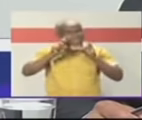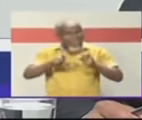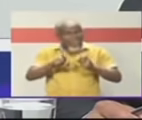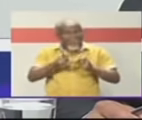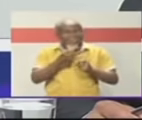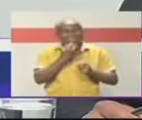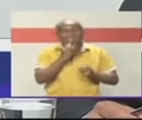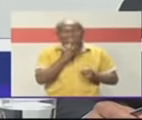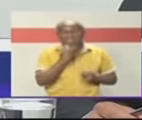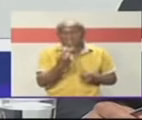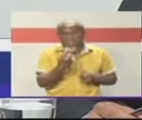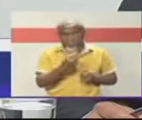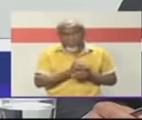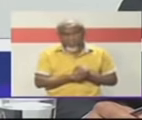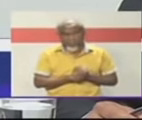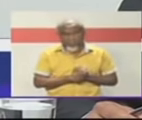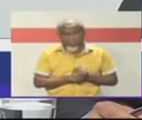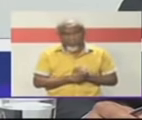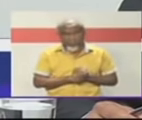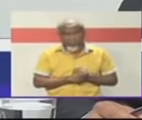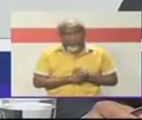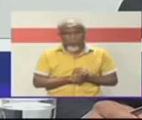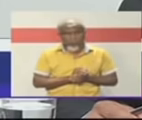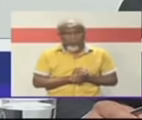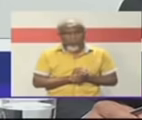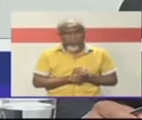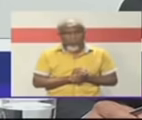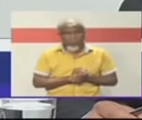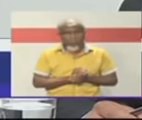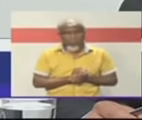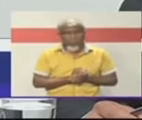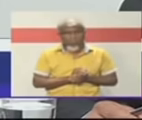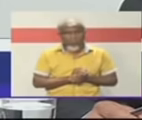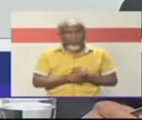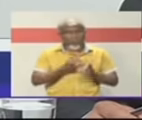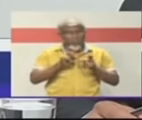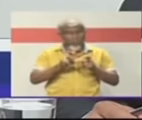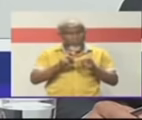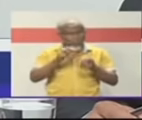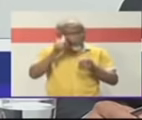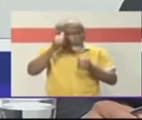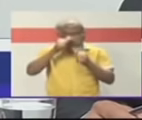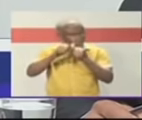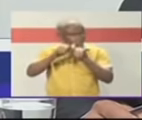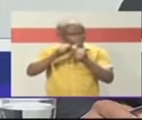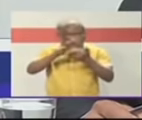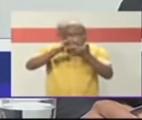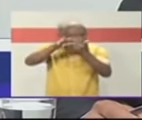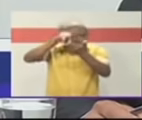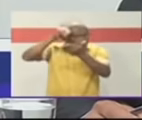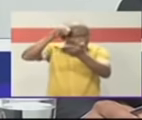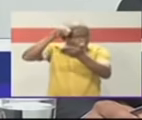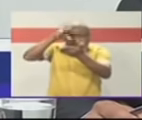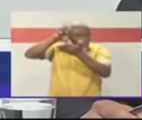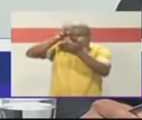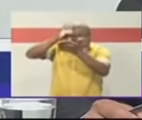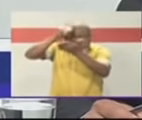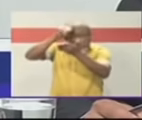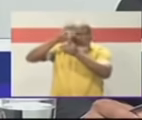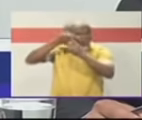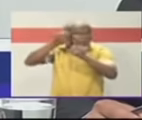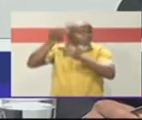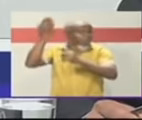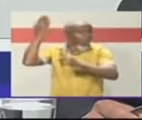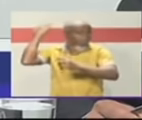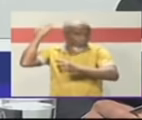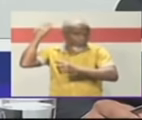professionals if we don't learn from that time when things